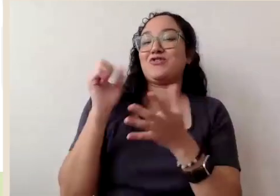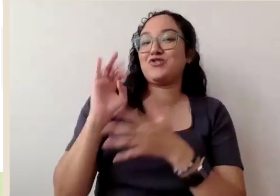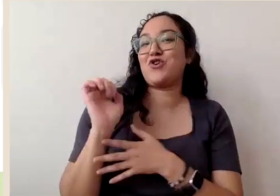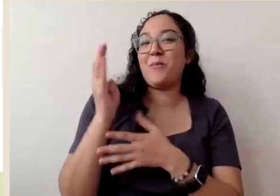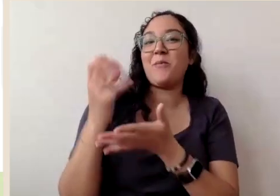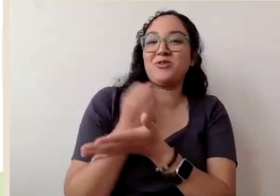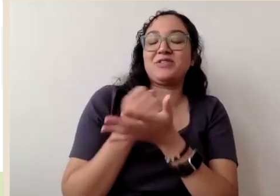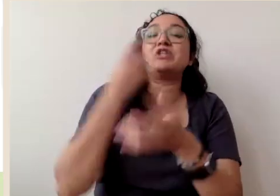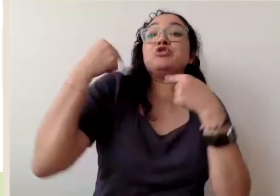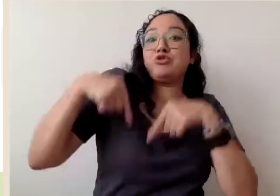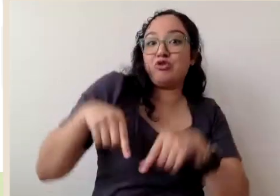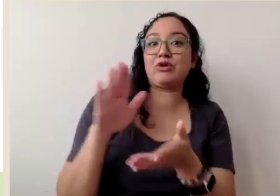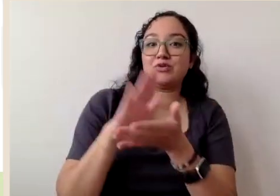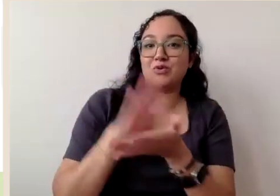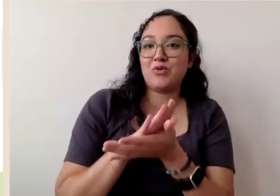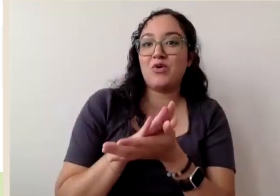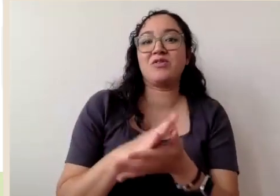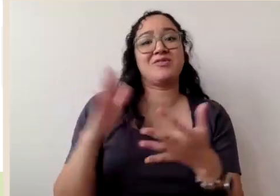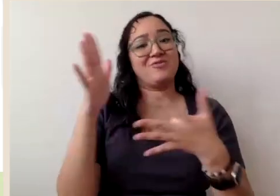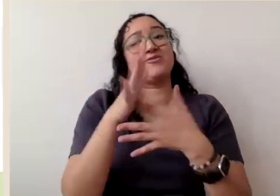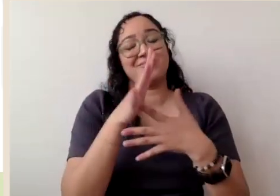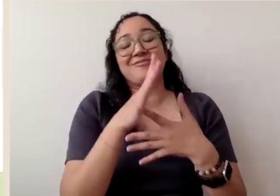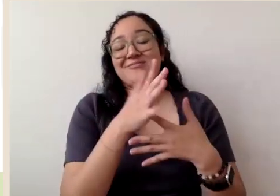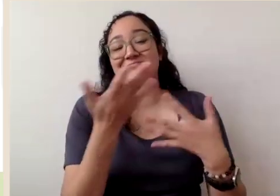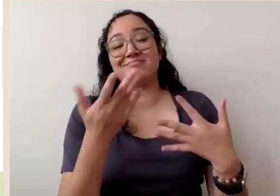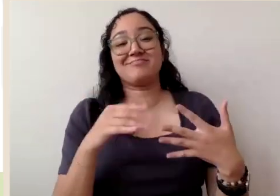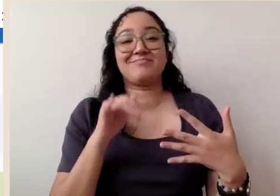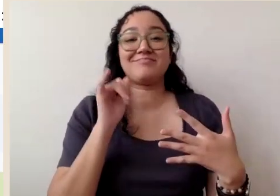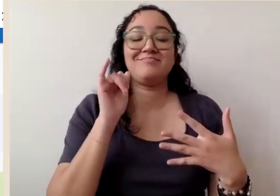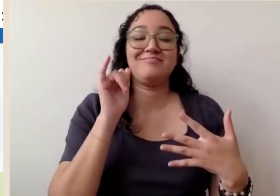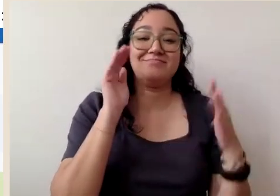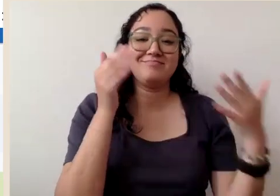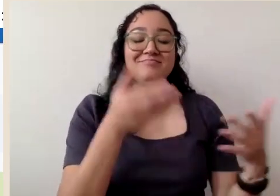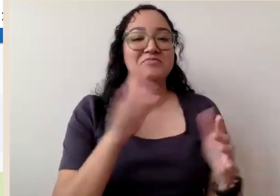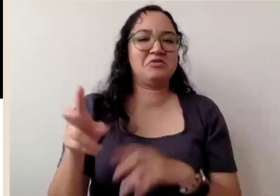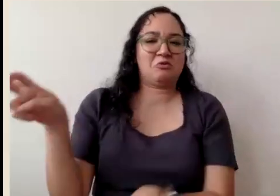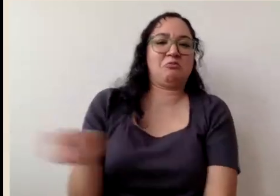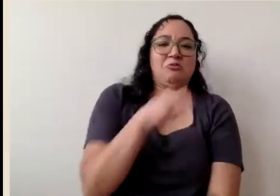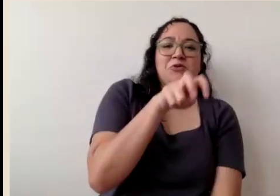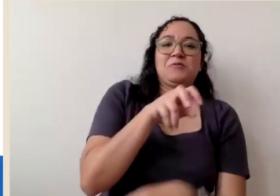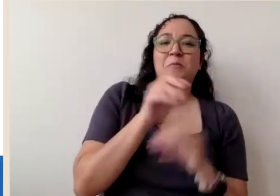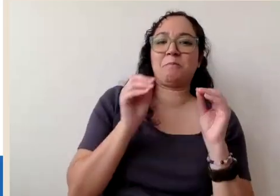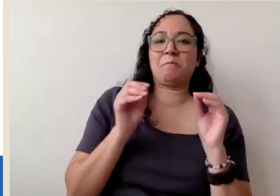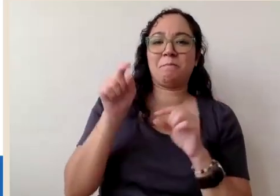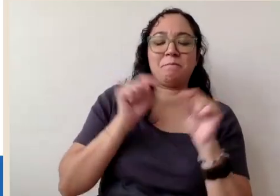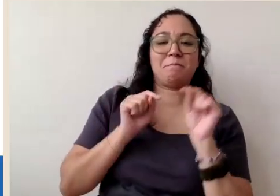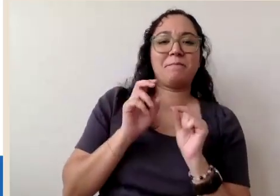that focusing on juniors allows you to do. I'm going to go back here.